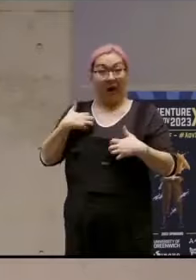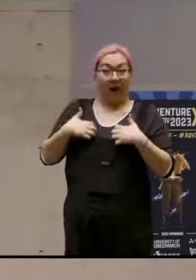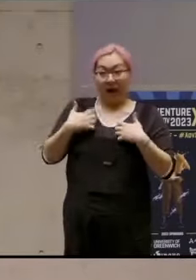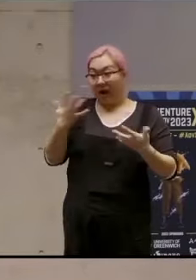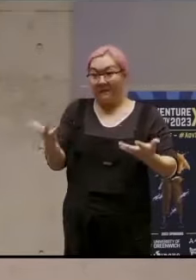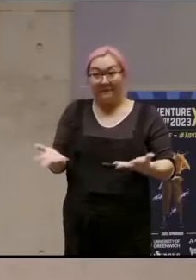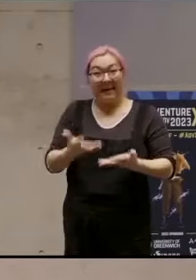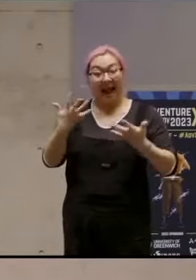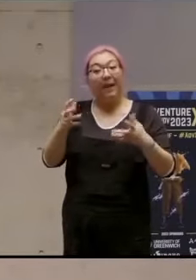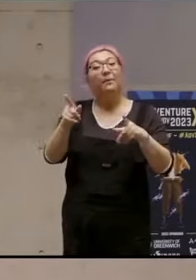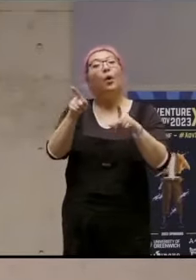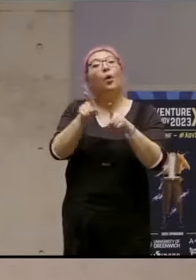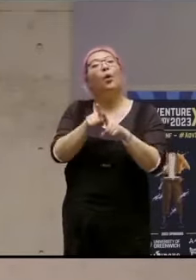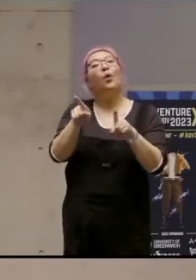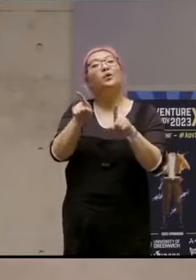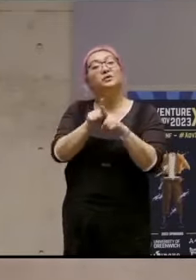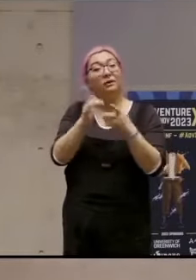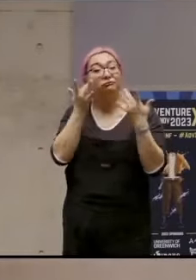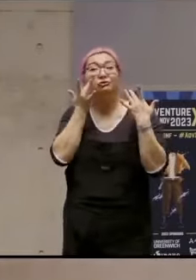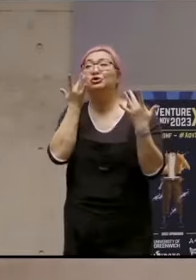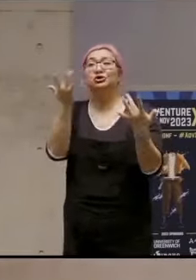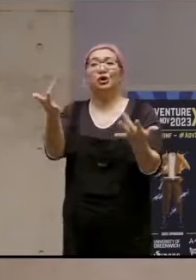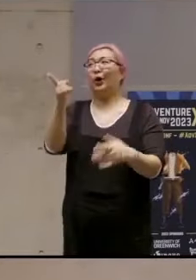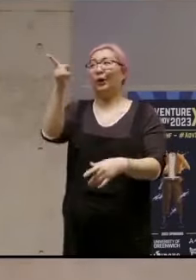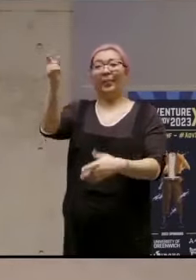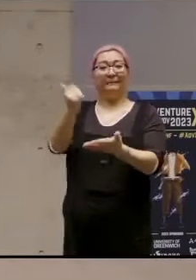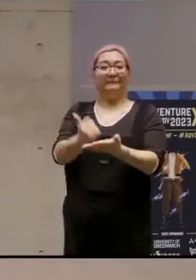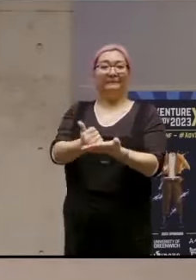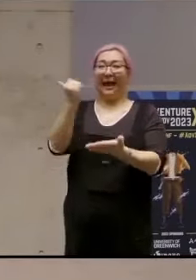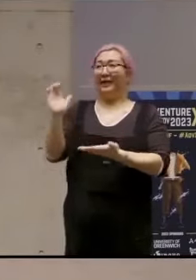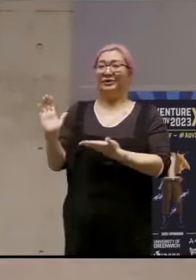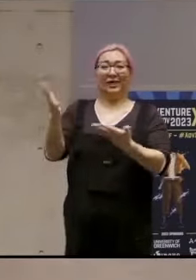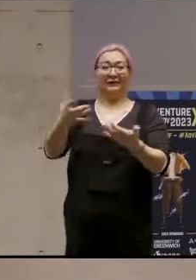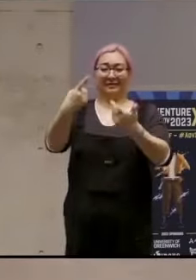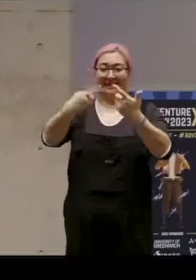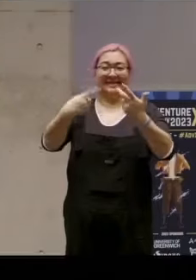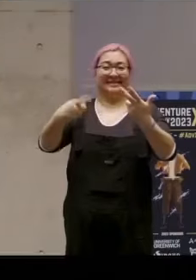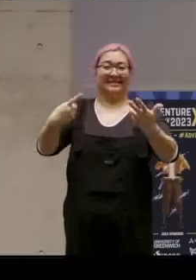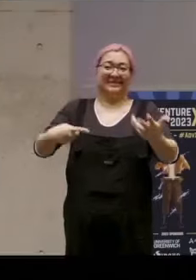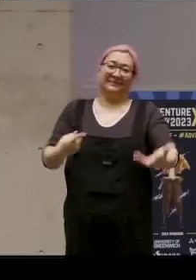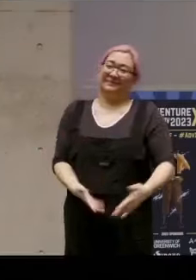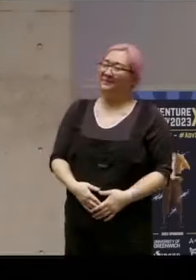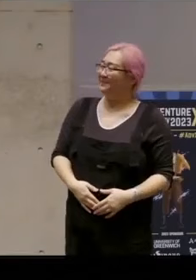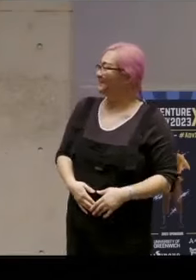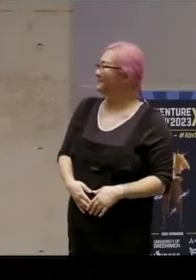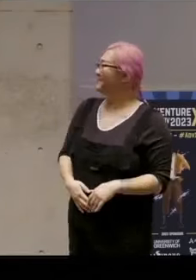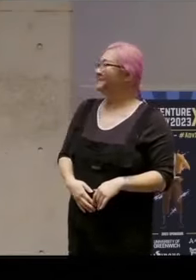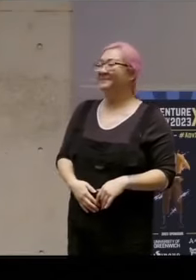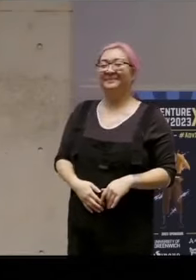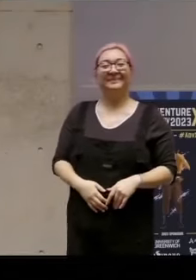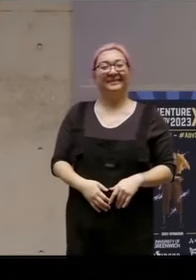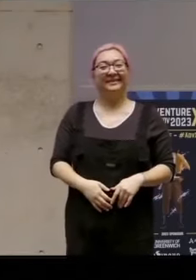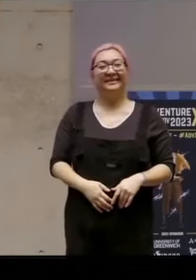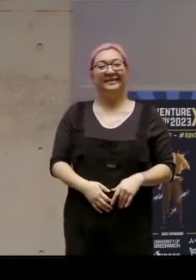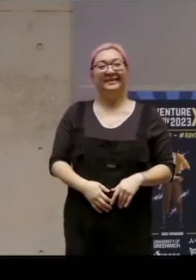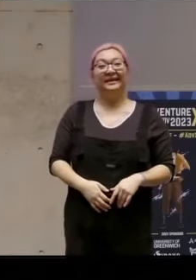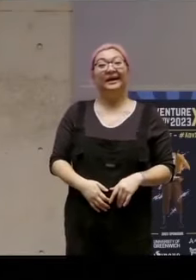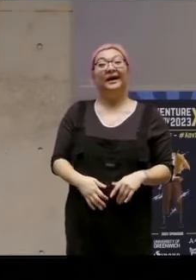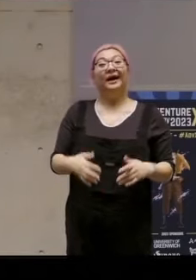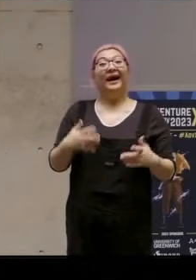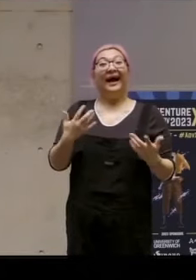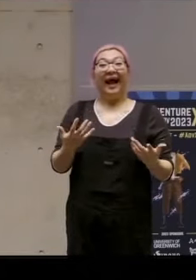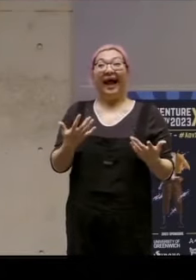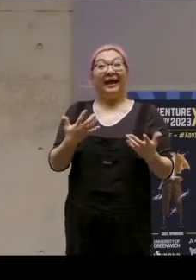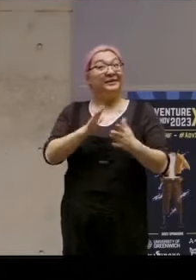the basics of the services you can get from Bank Austria. And since you're here, the promotion